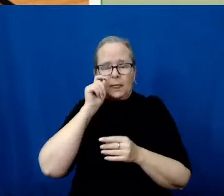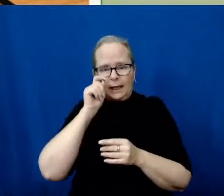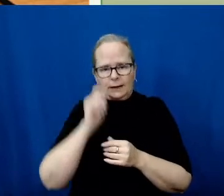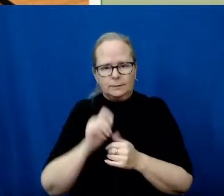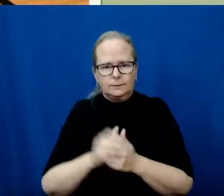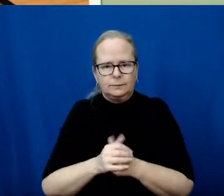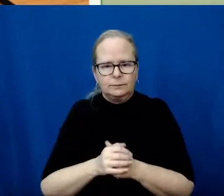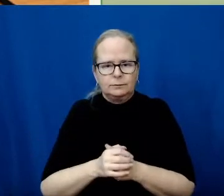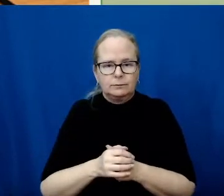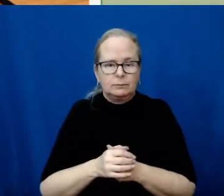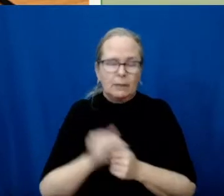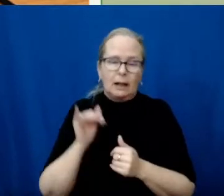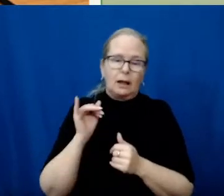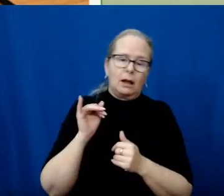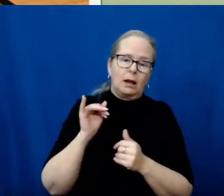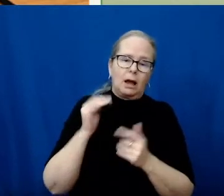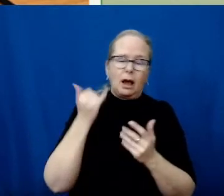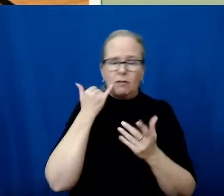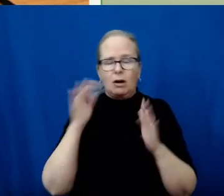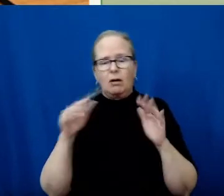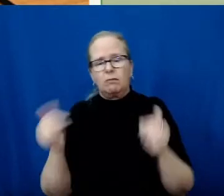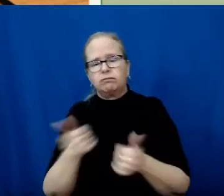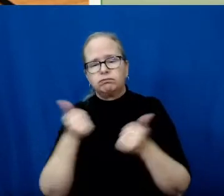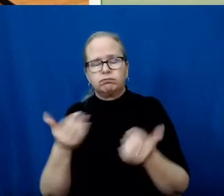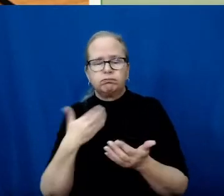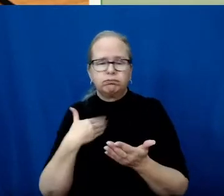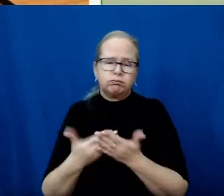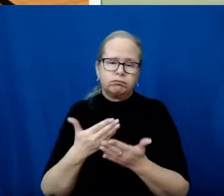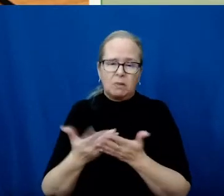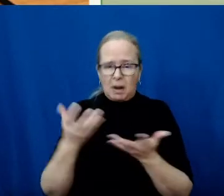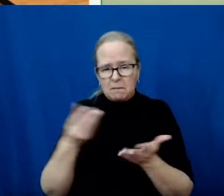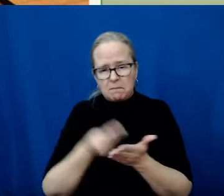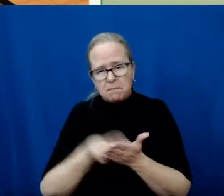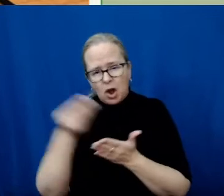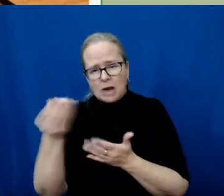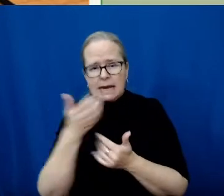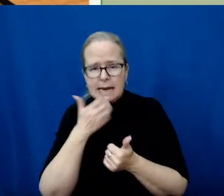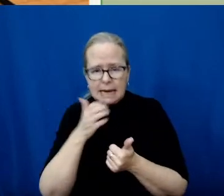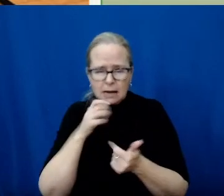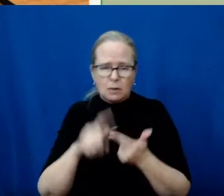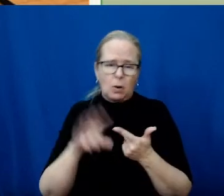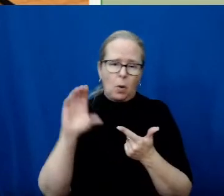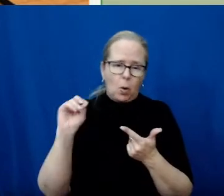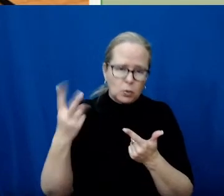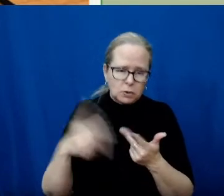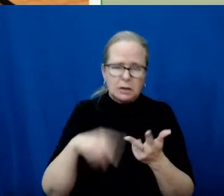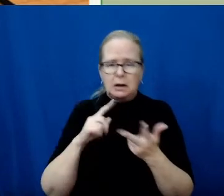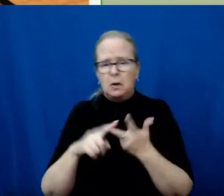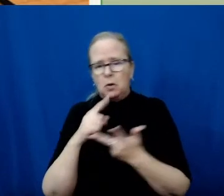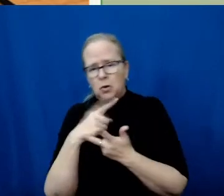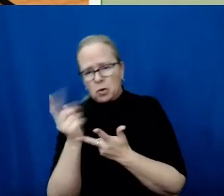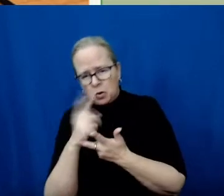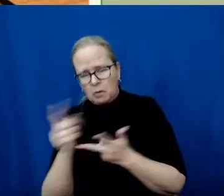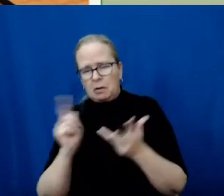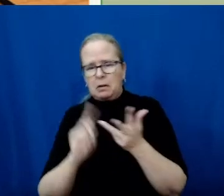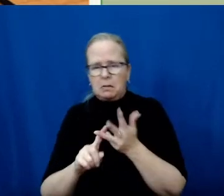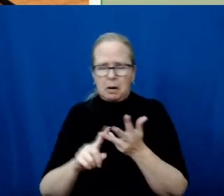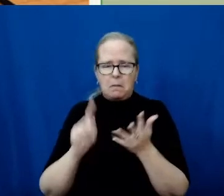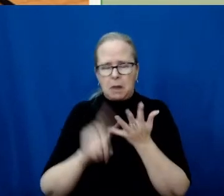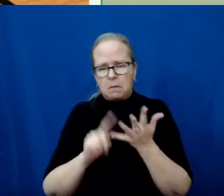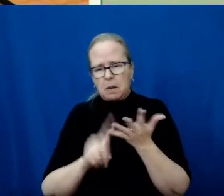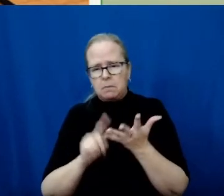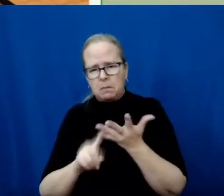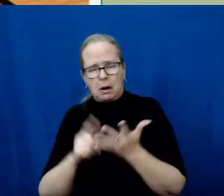buy the heaters and the CO2 meters, the oxygen meters, and then rapid tests, which I